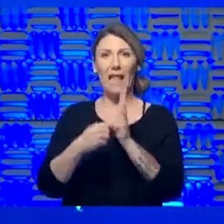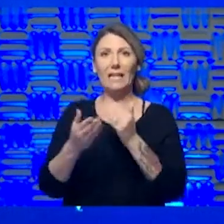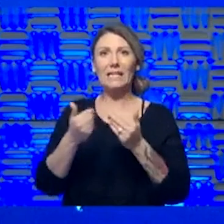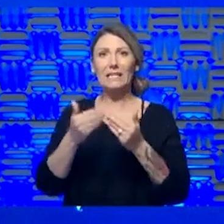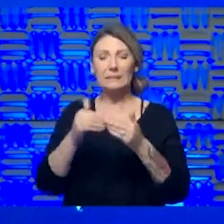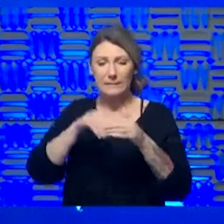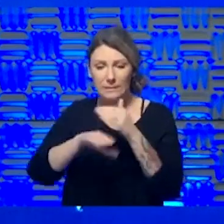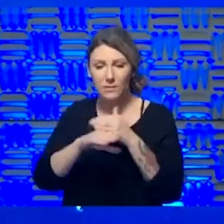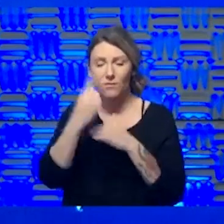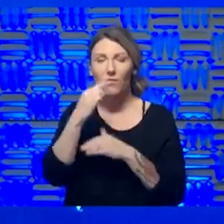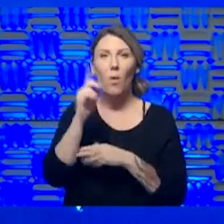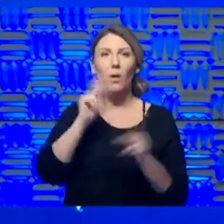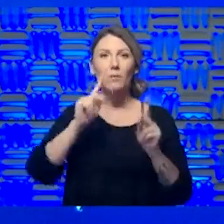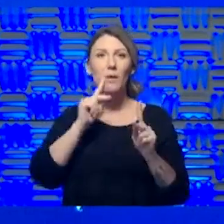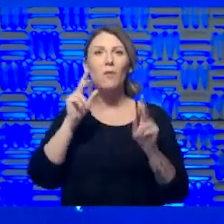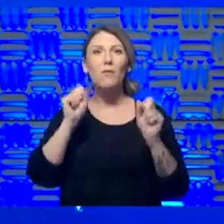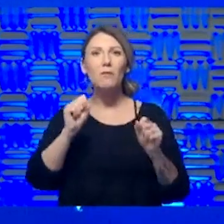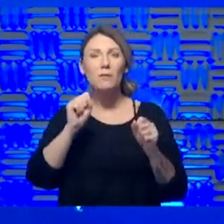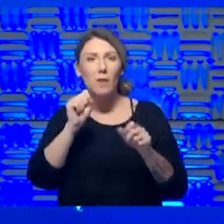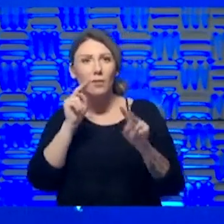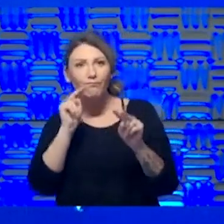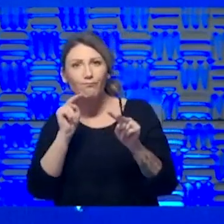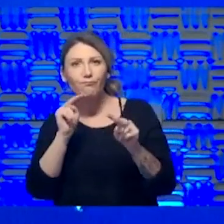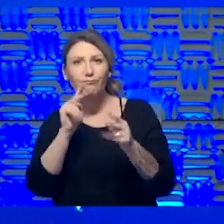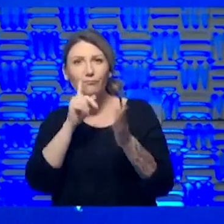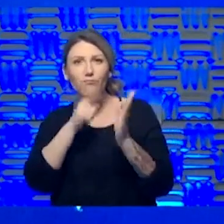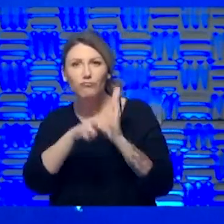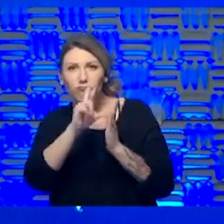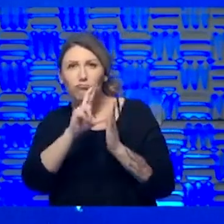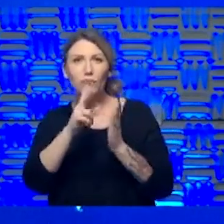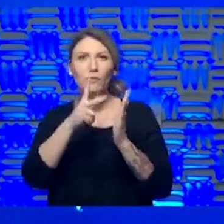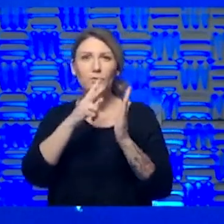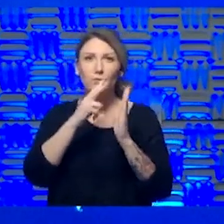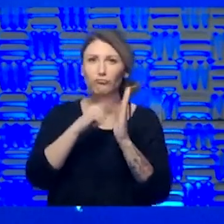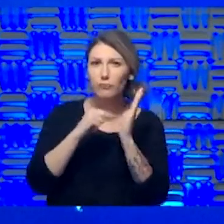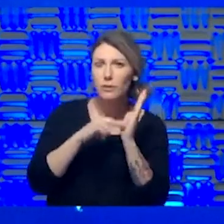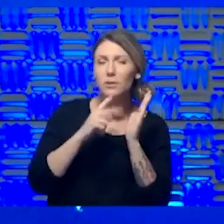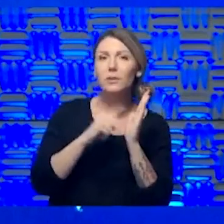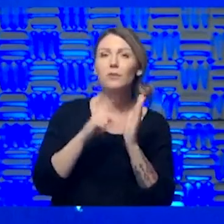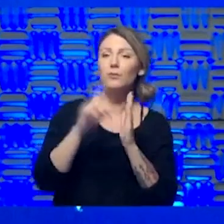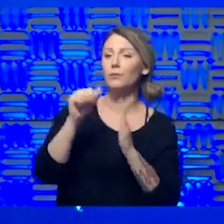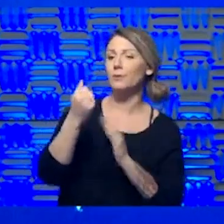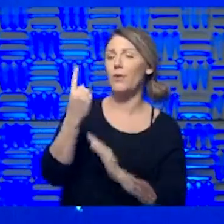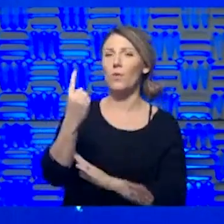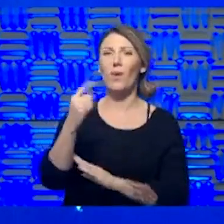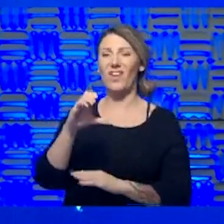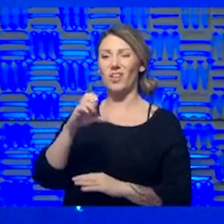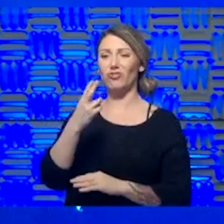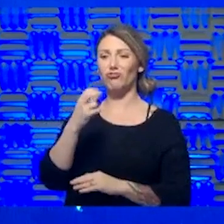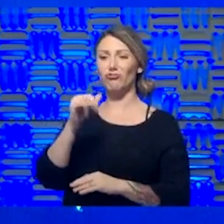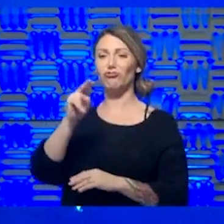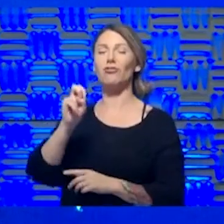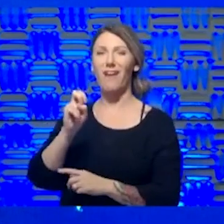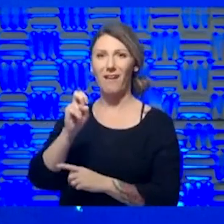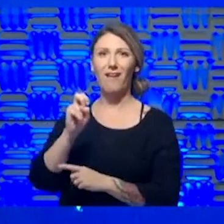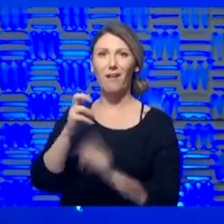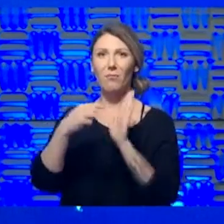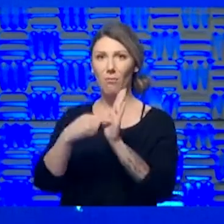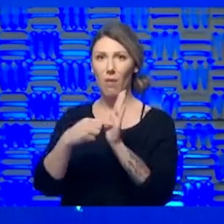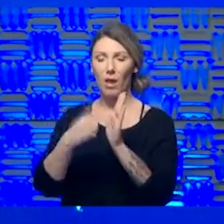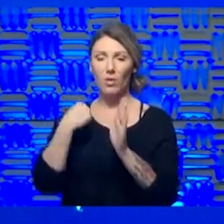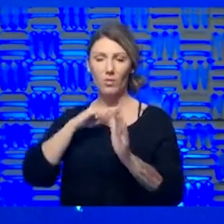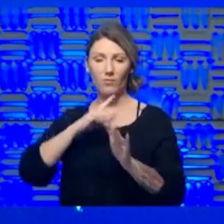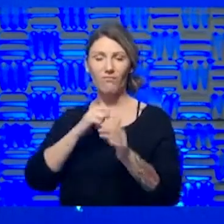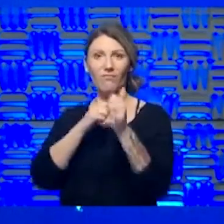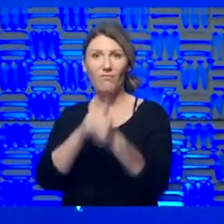accessible for other folks to look at. There's a number of those out there, by the way. There's one called the CHIME model. We follow a lot at the University